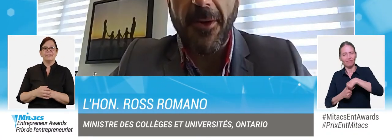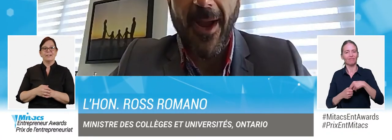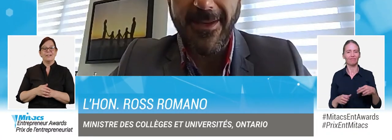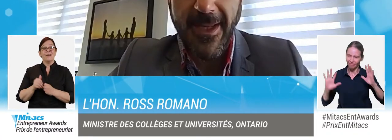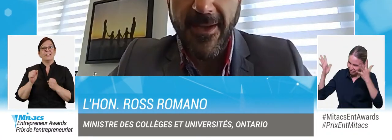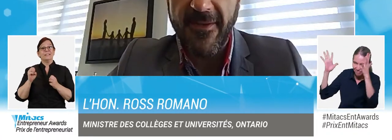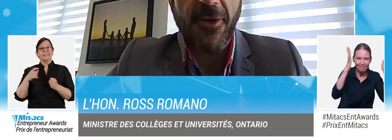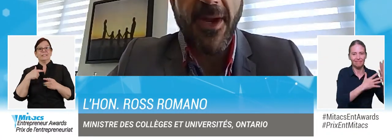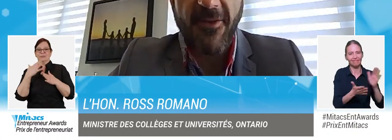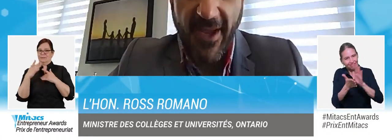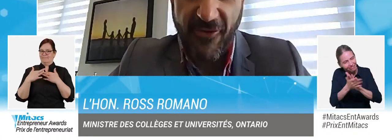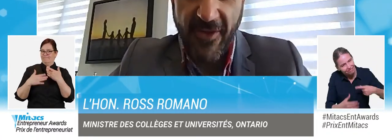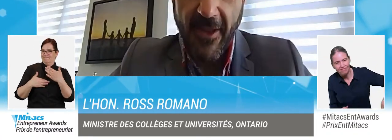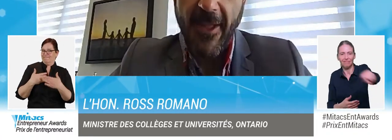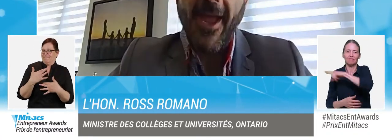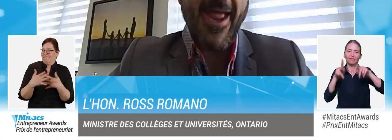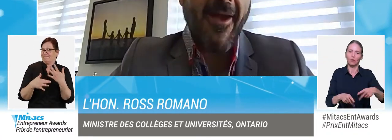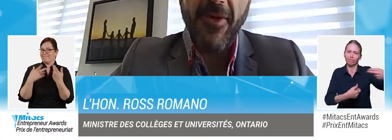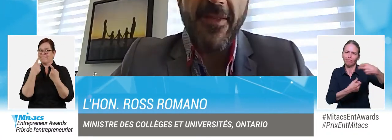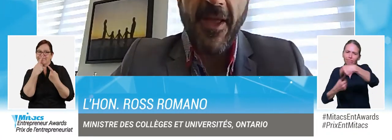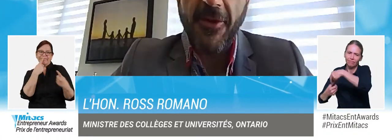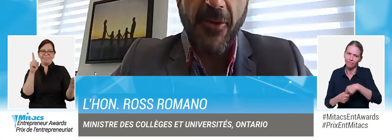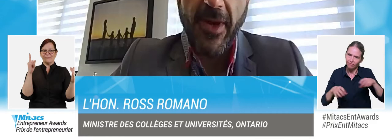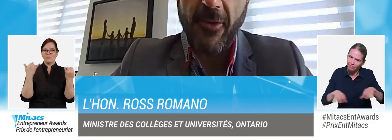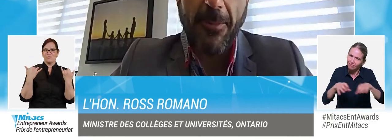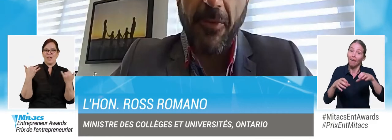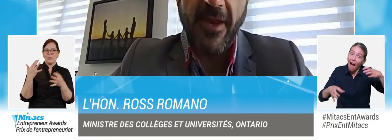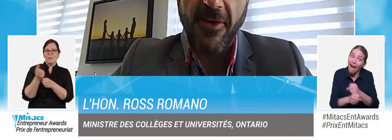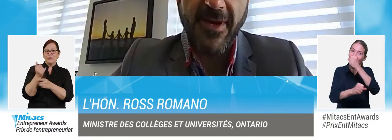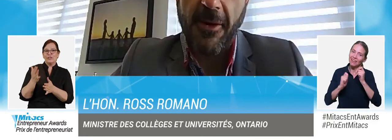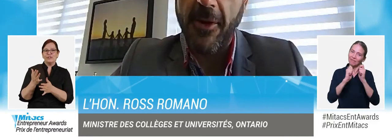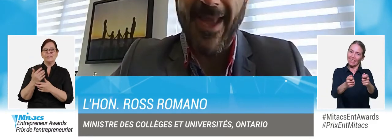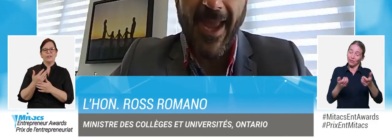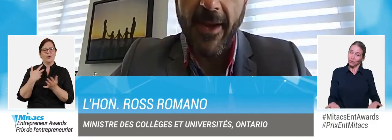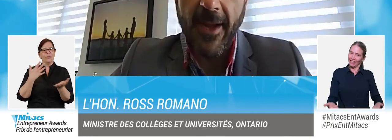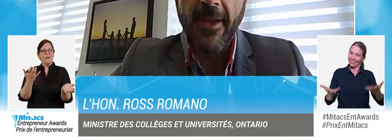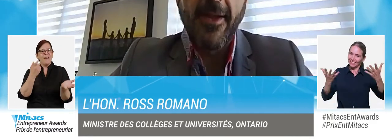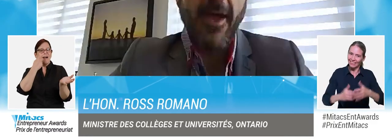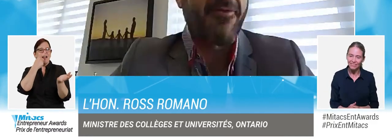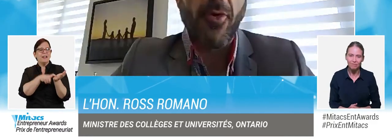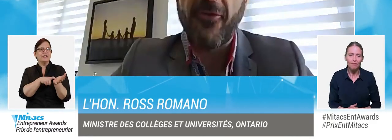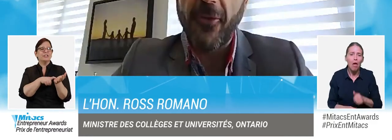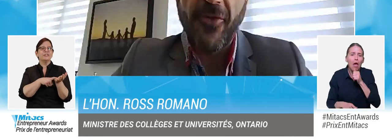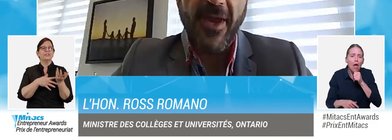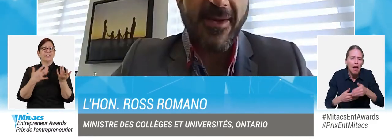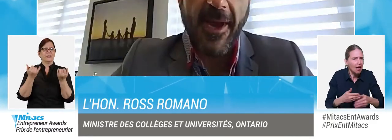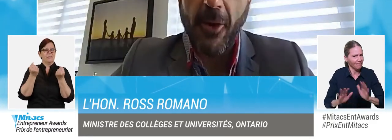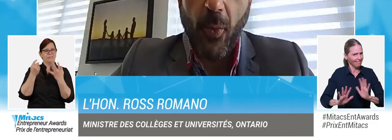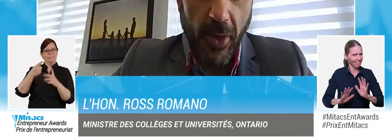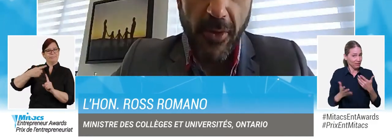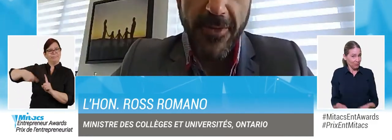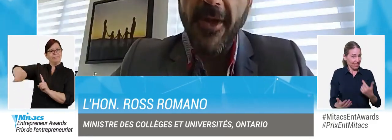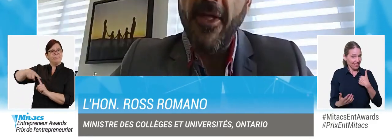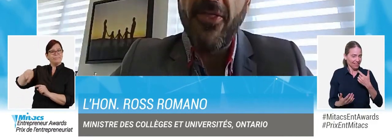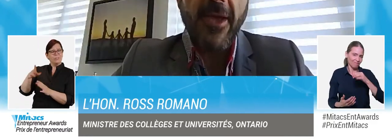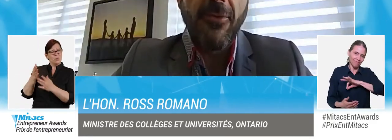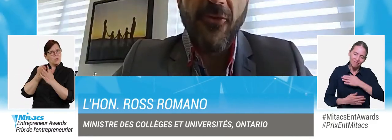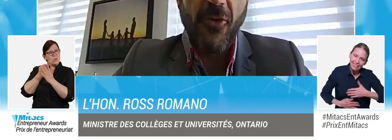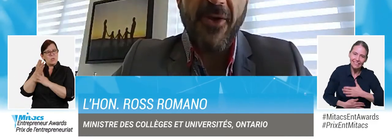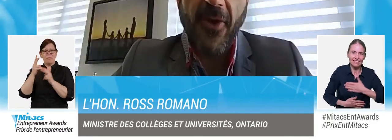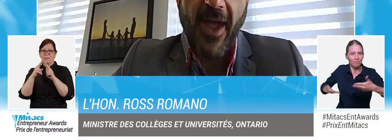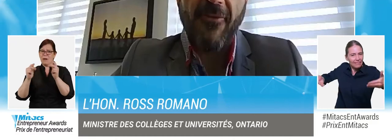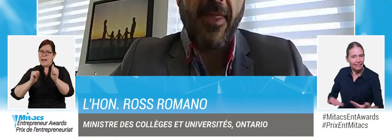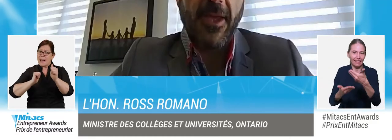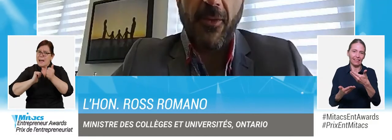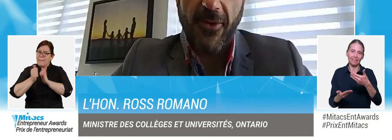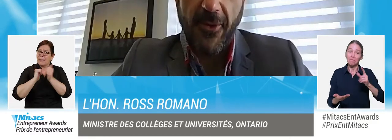from your ideas and your innovations and everything that you're doing to represent Ontario and Canada, and of course, throughout the entire world. Thank you so